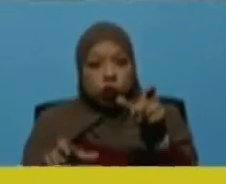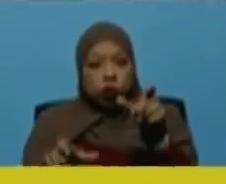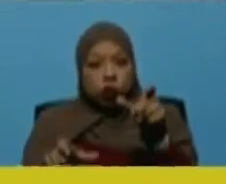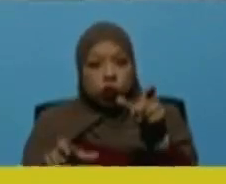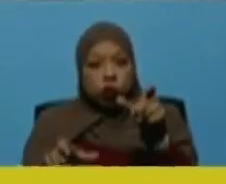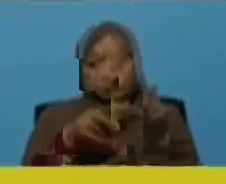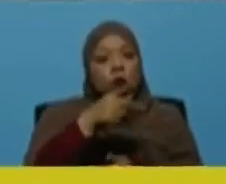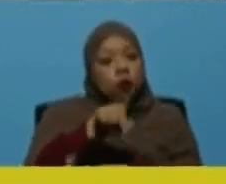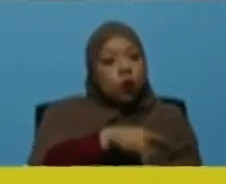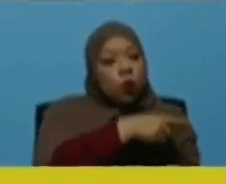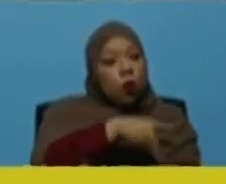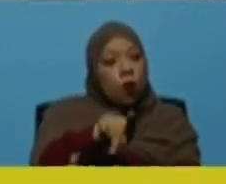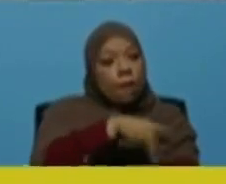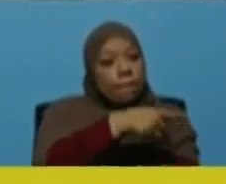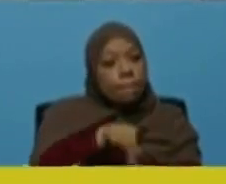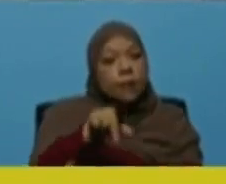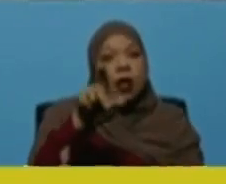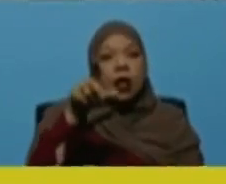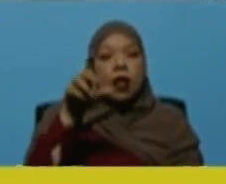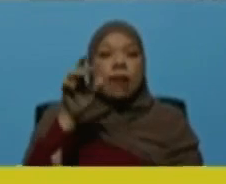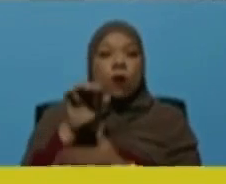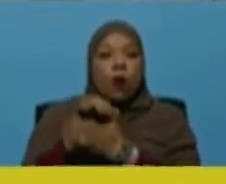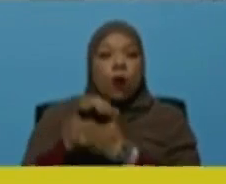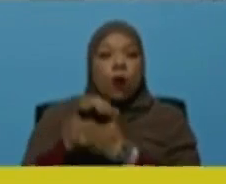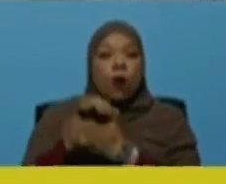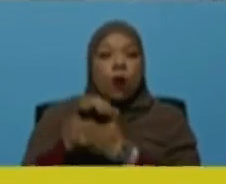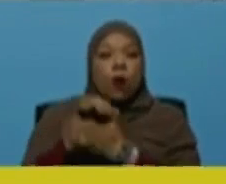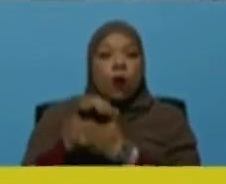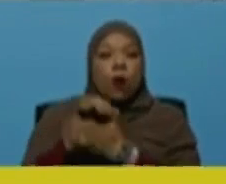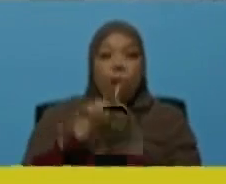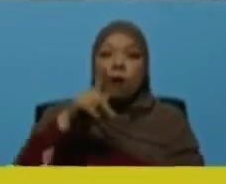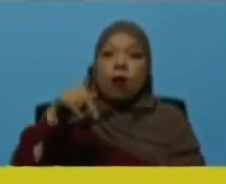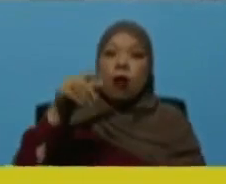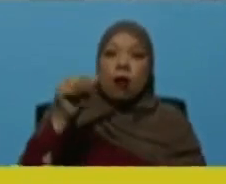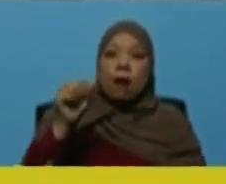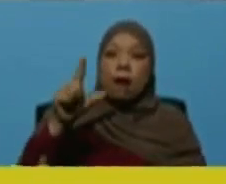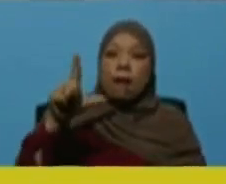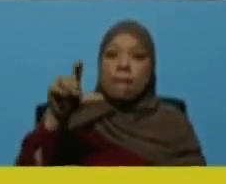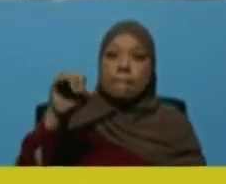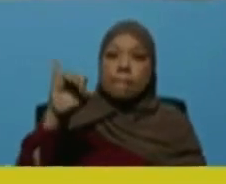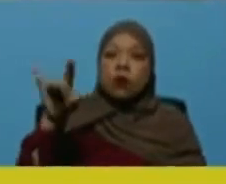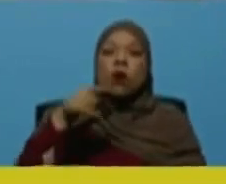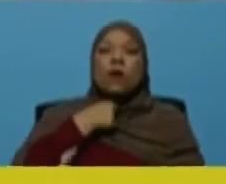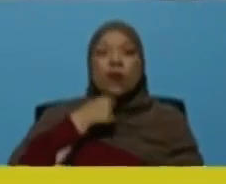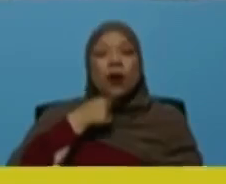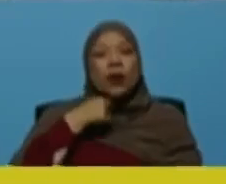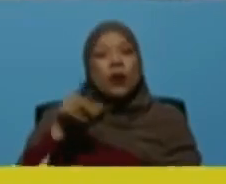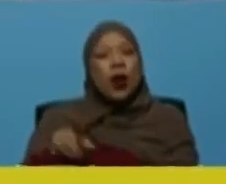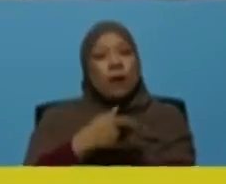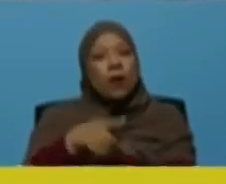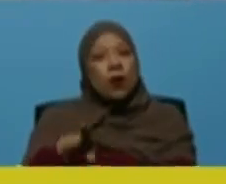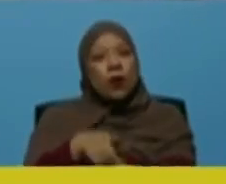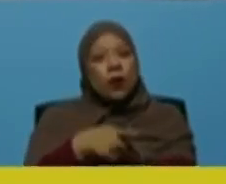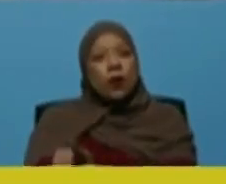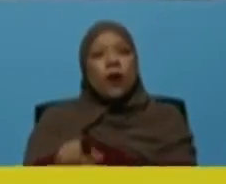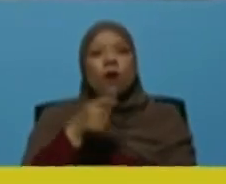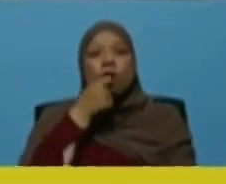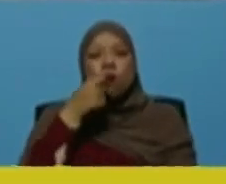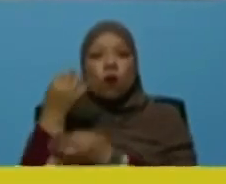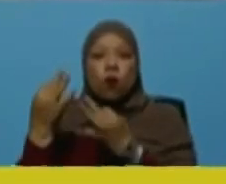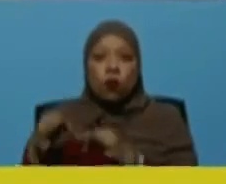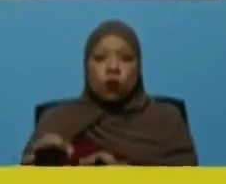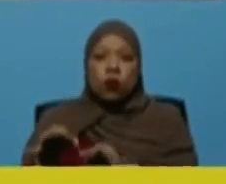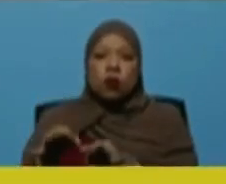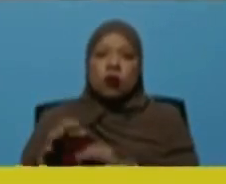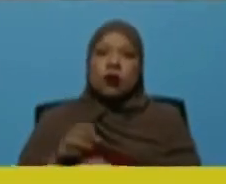Jara, and the poems of Neruda. The taste for poetry was always